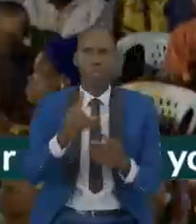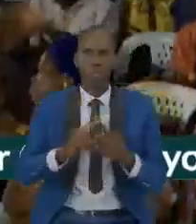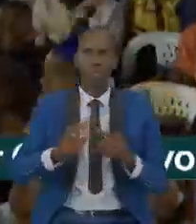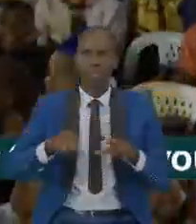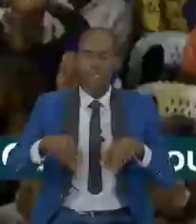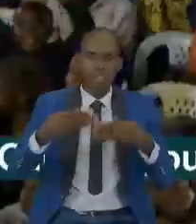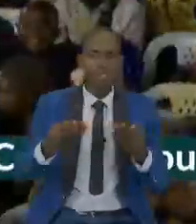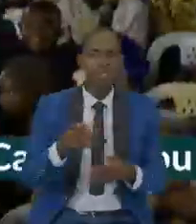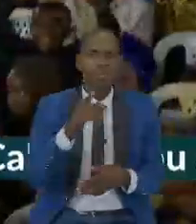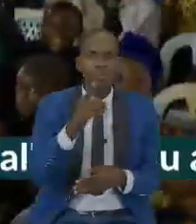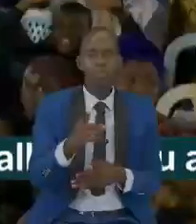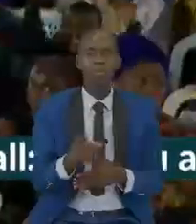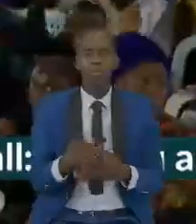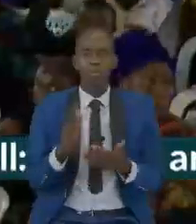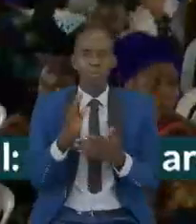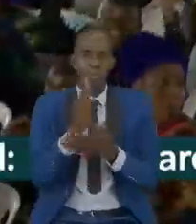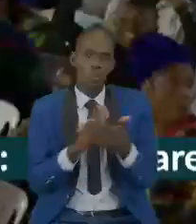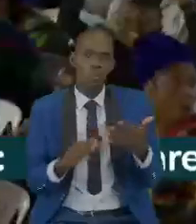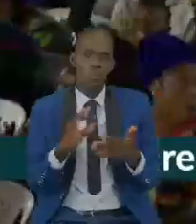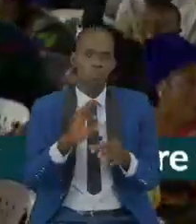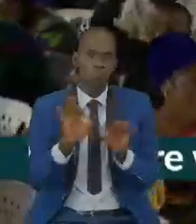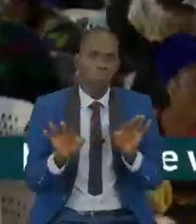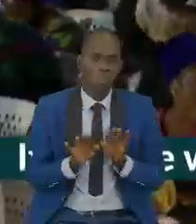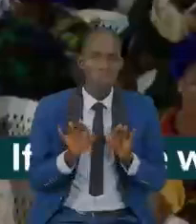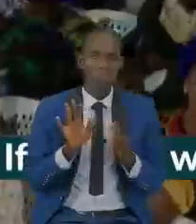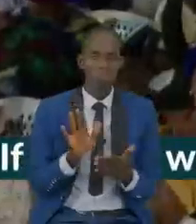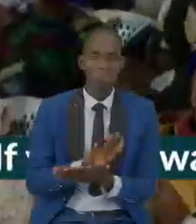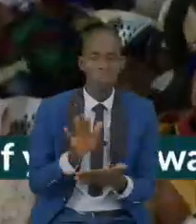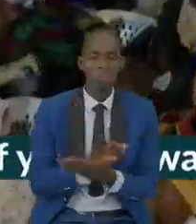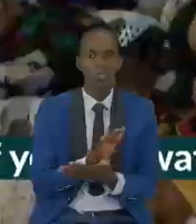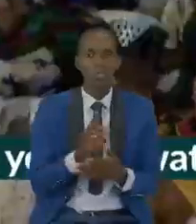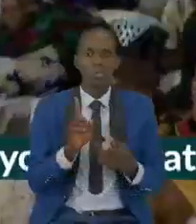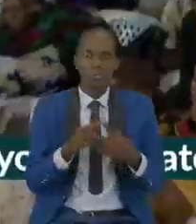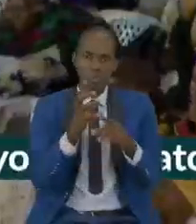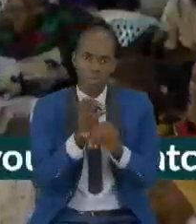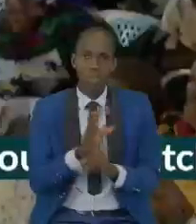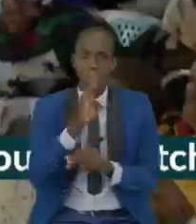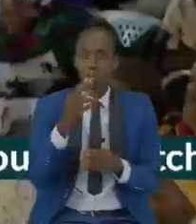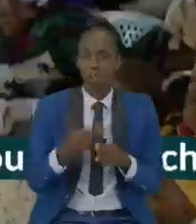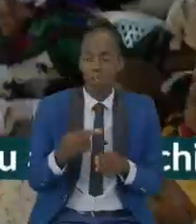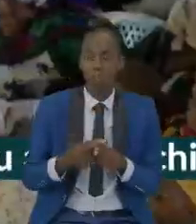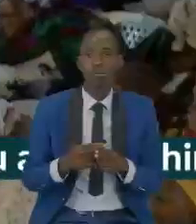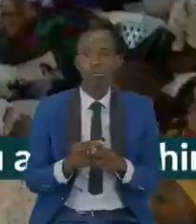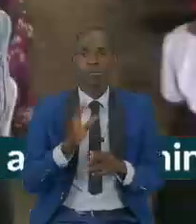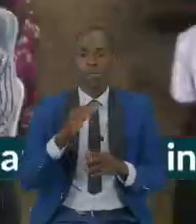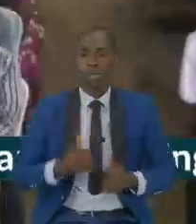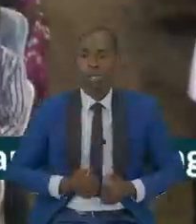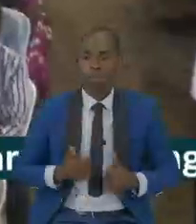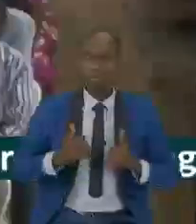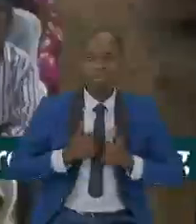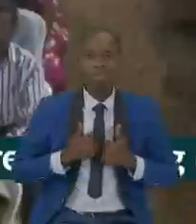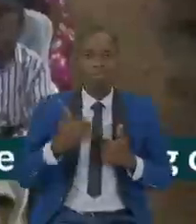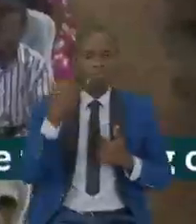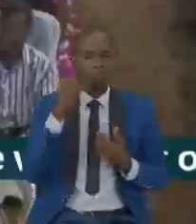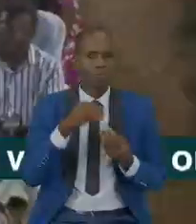ask you for some details of your life and of your name, and they put you put all that down. It will help us to do